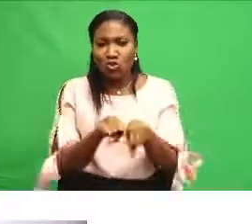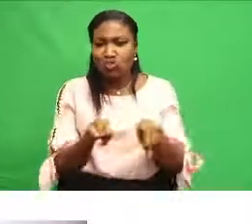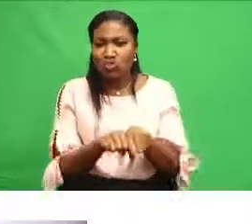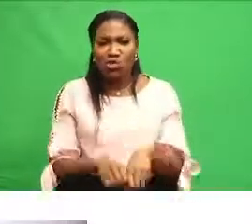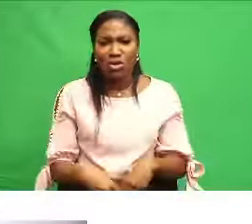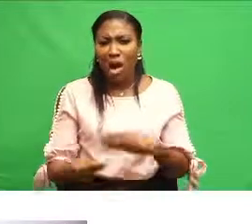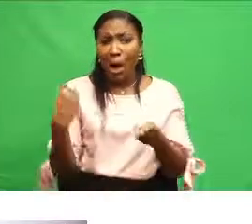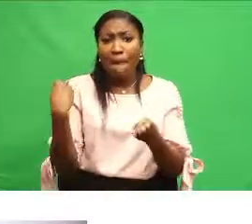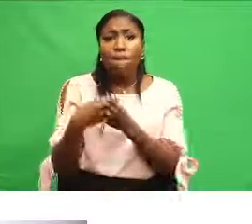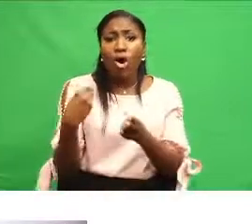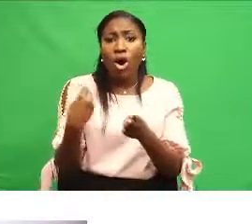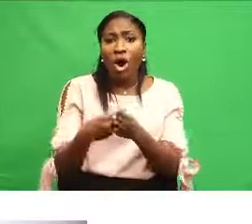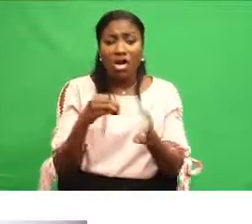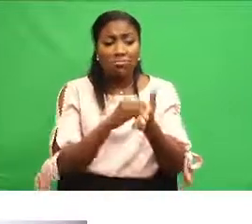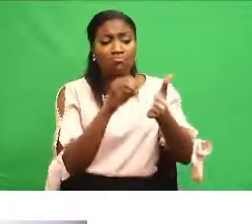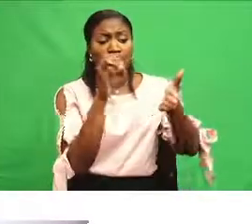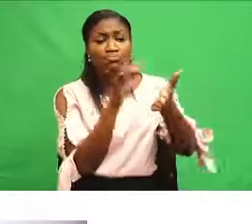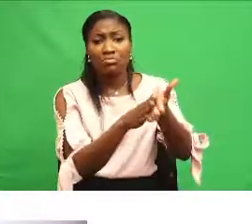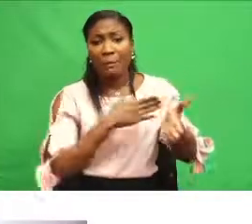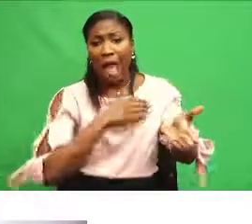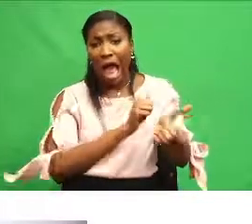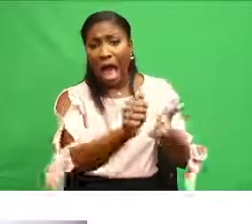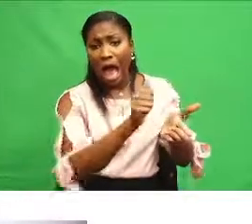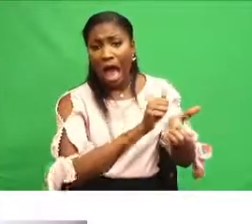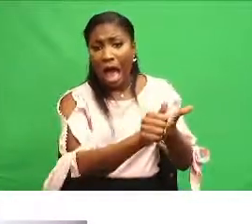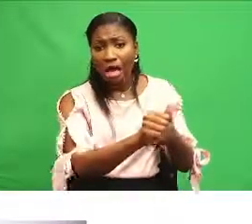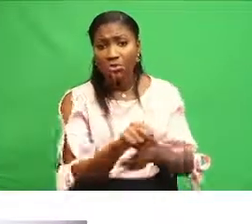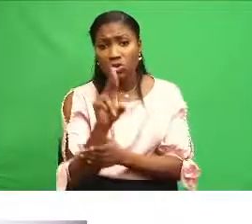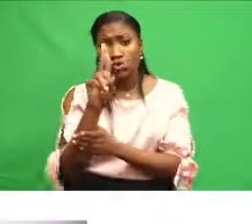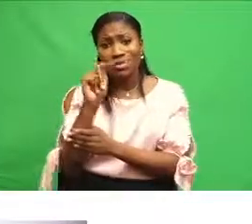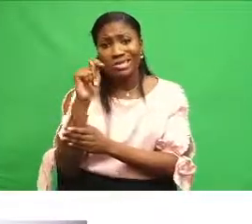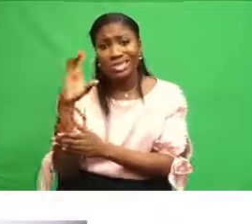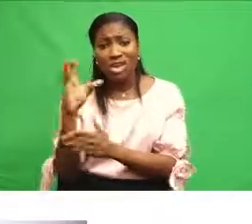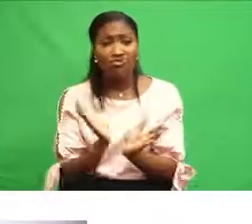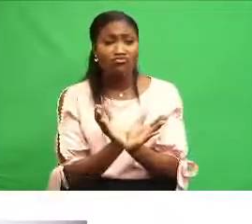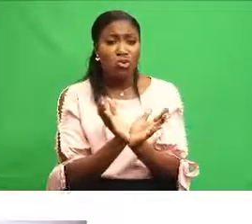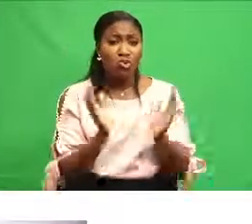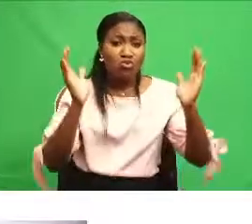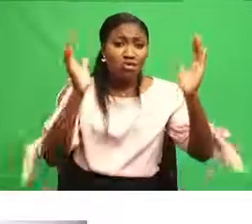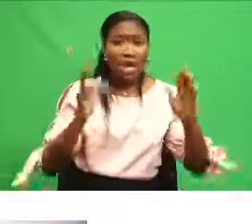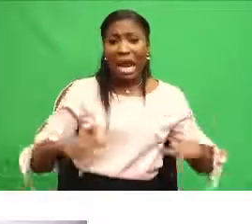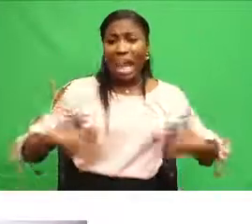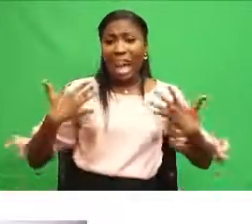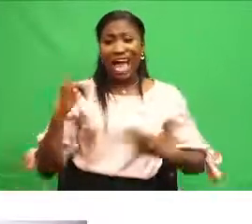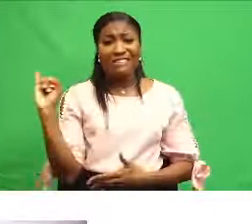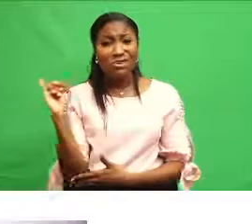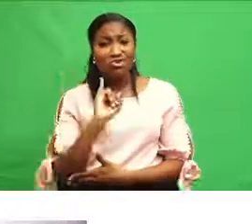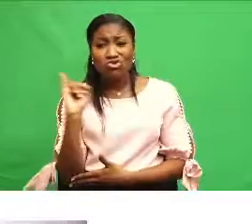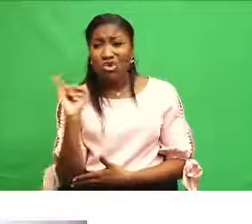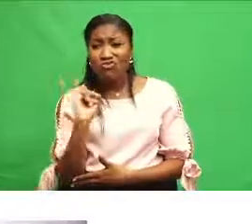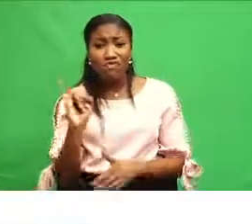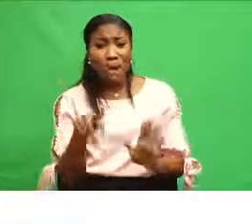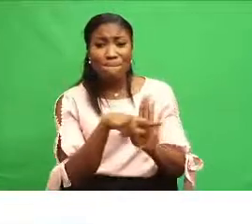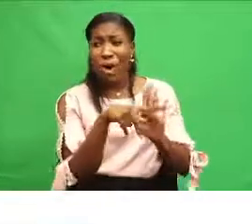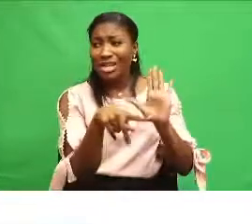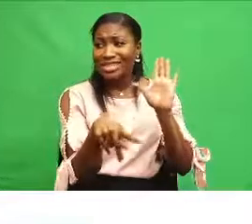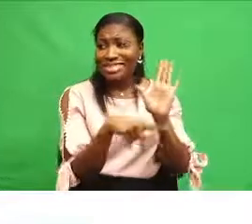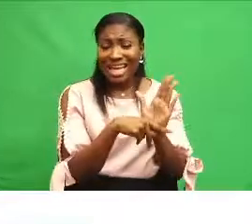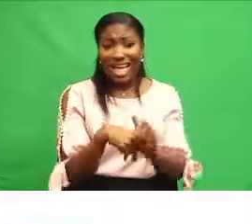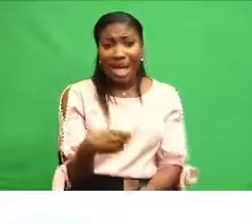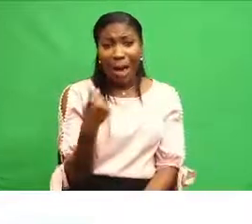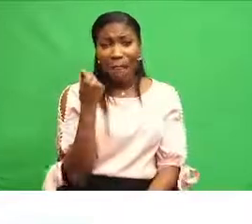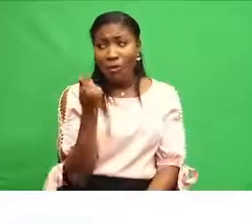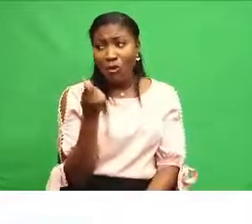whatever money you have in a bank account, unit trust, credit union, life insurance policies,